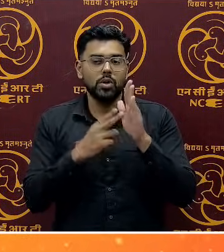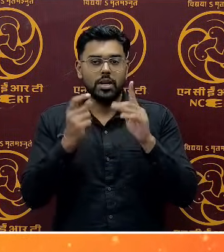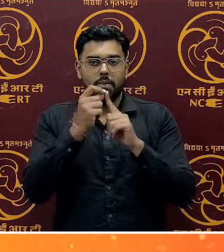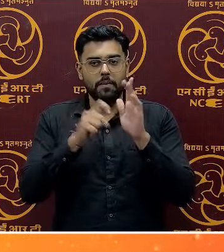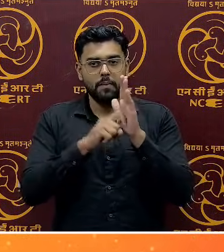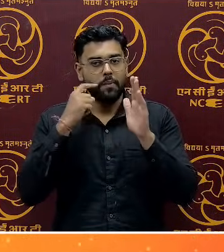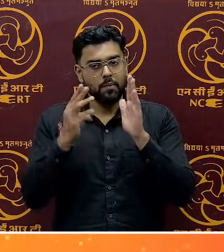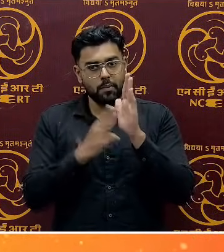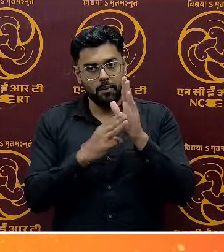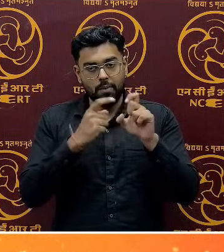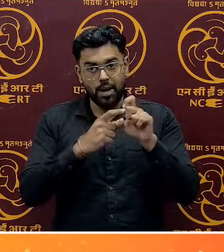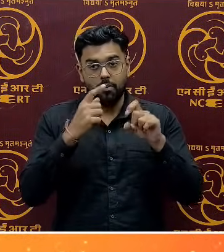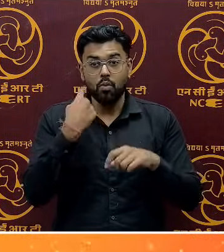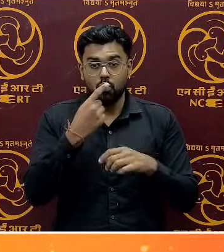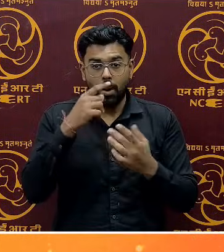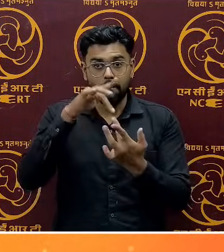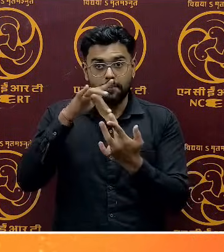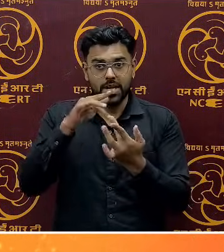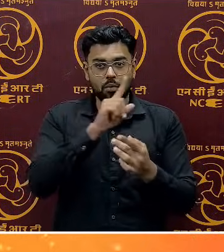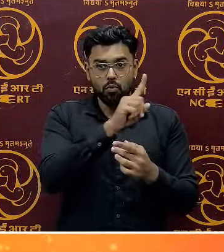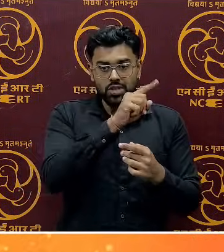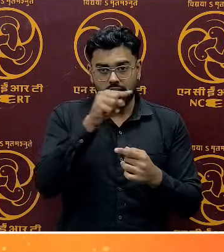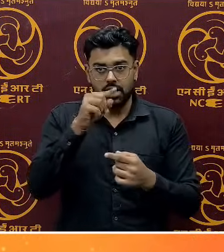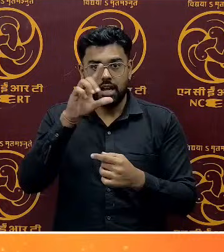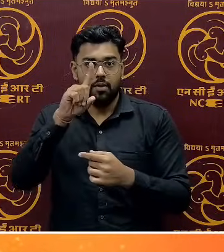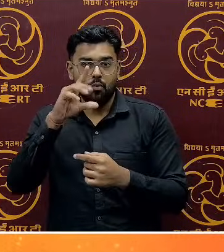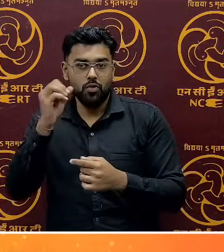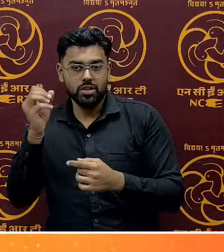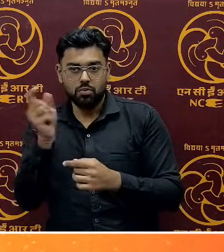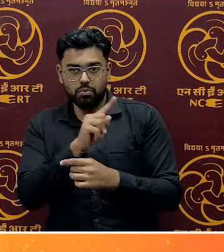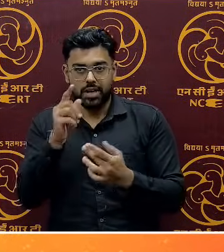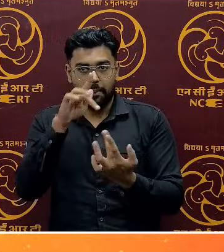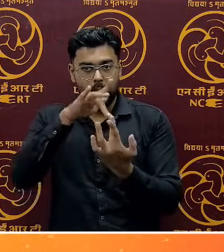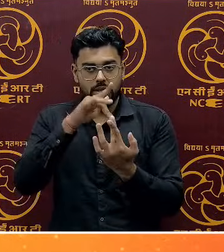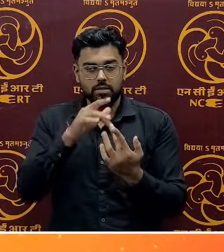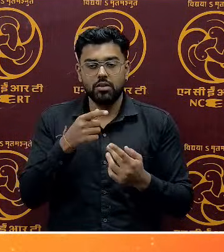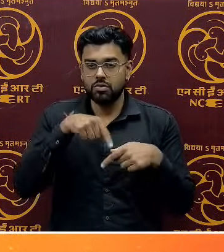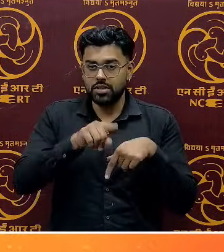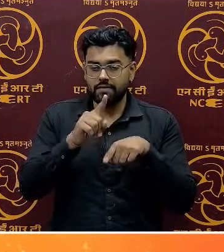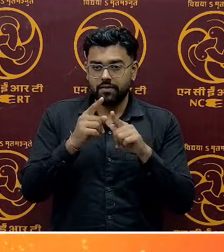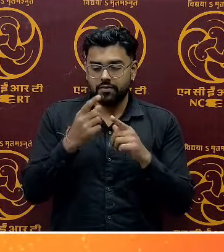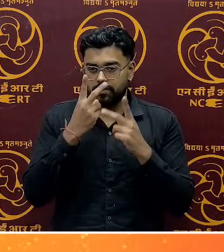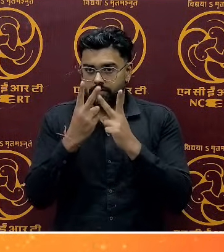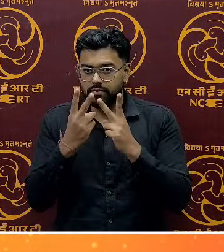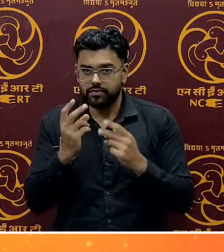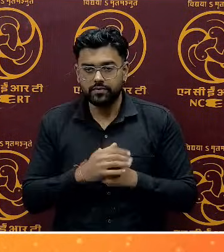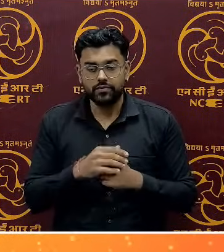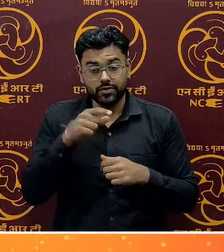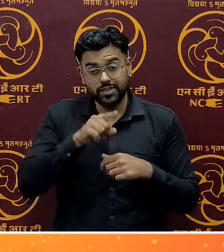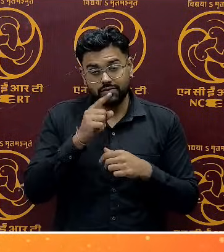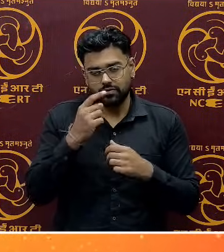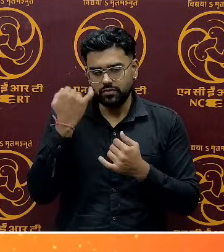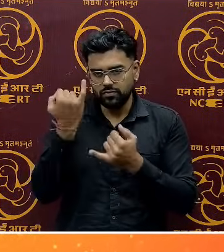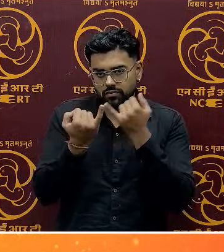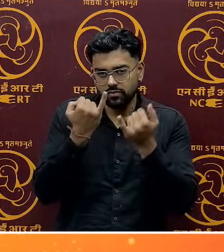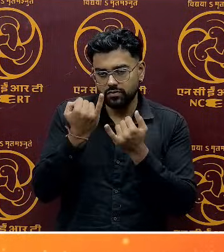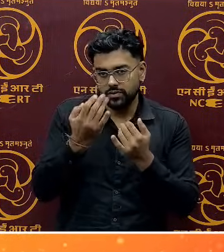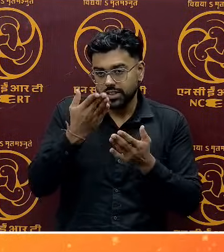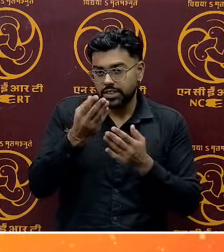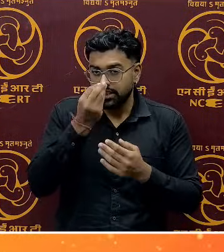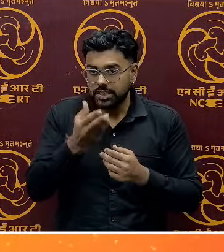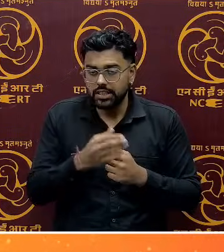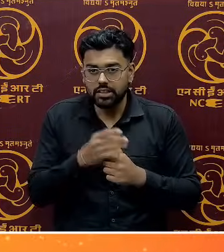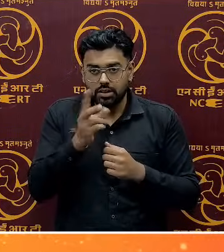and 100. Okay. You can check each of these pairs. You will find the difference between the